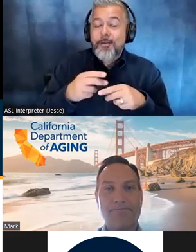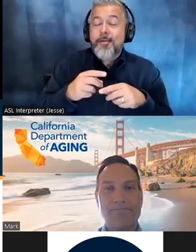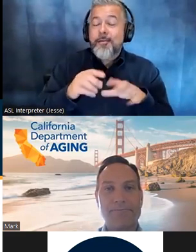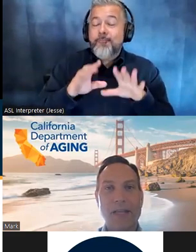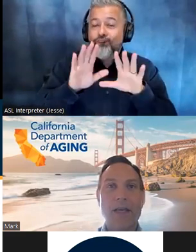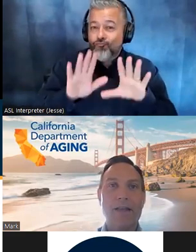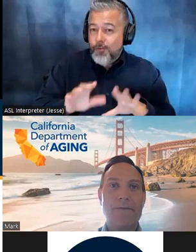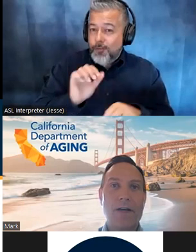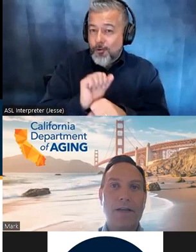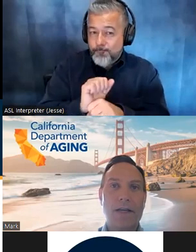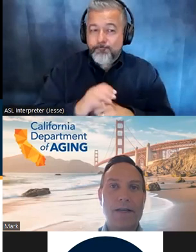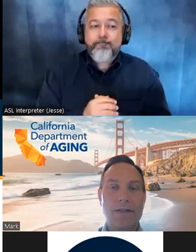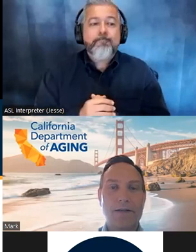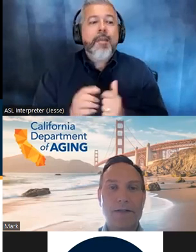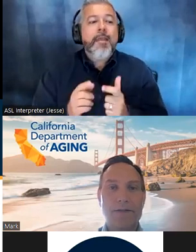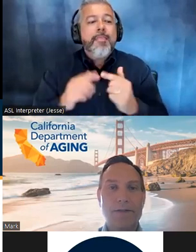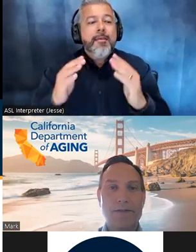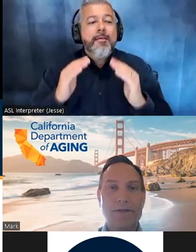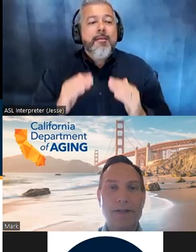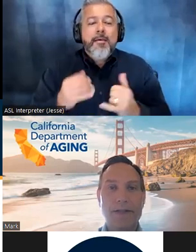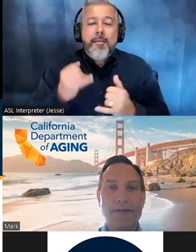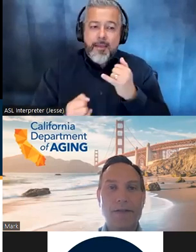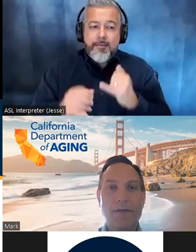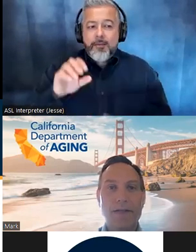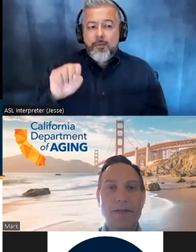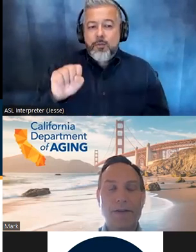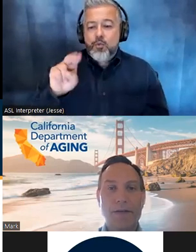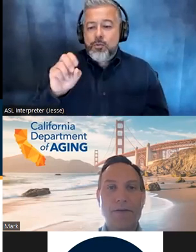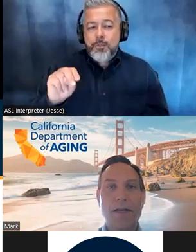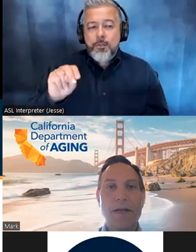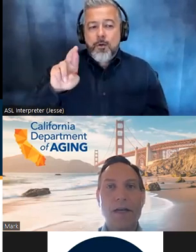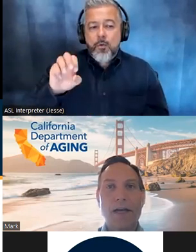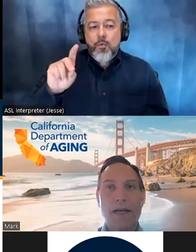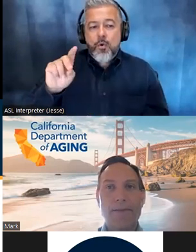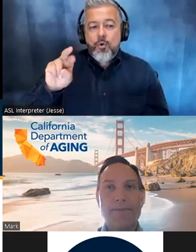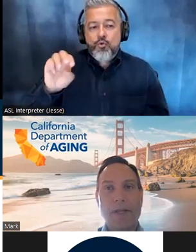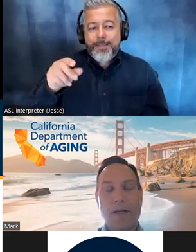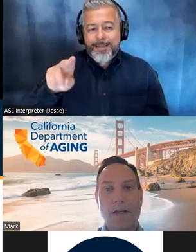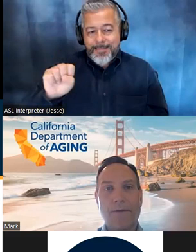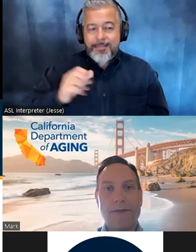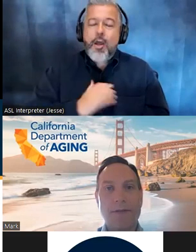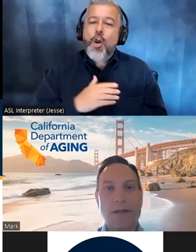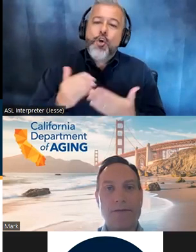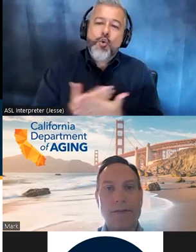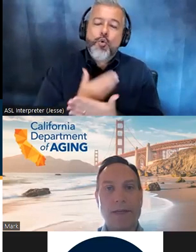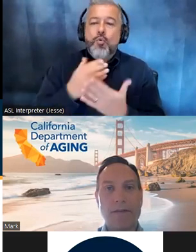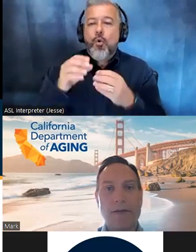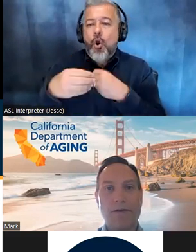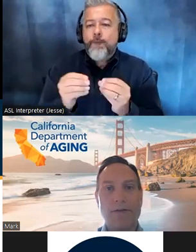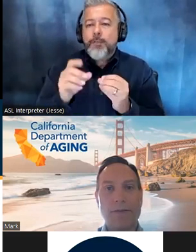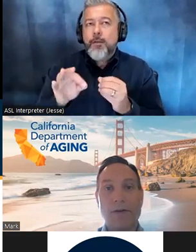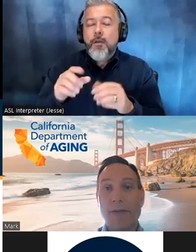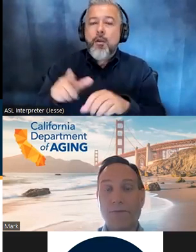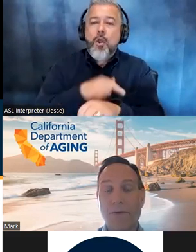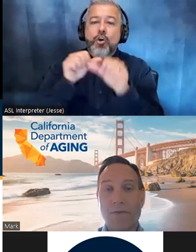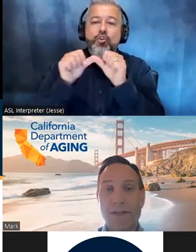Ombudsman. And then finally, I'd like to introduce Susan Rodriguez, who is our new Office of the